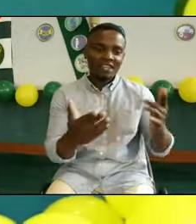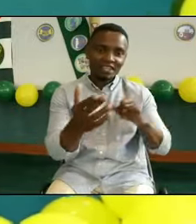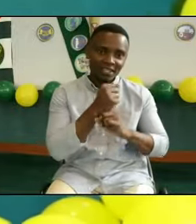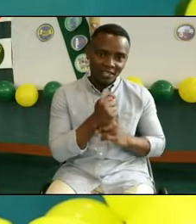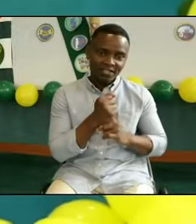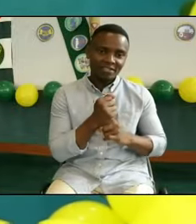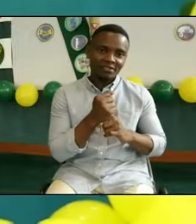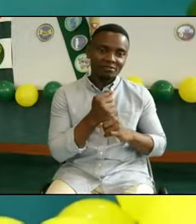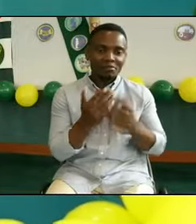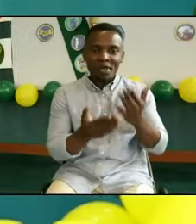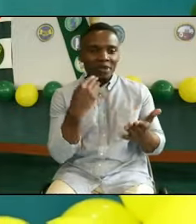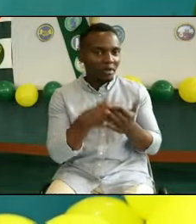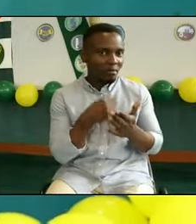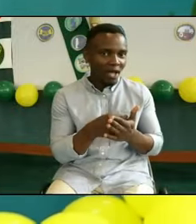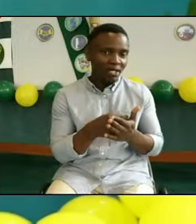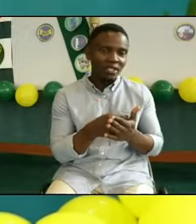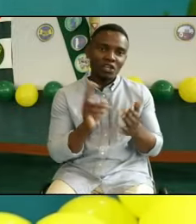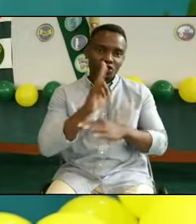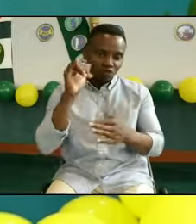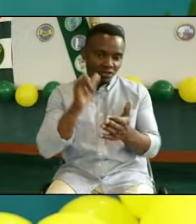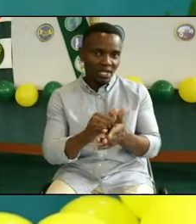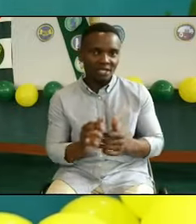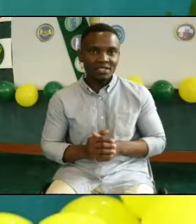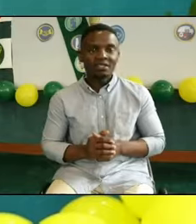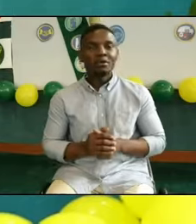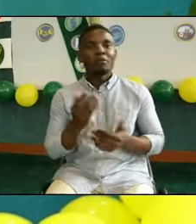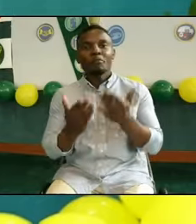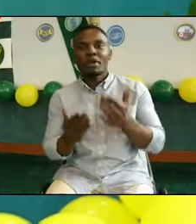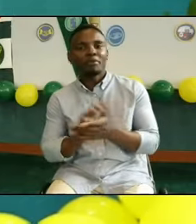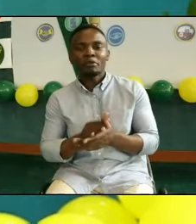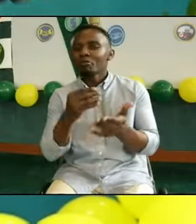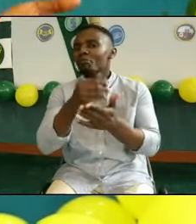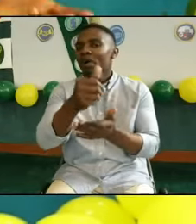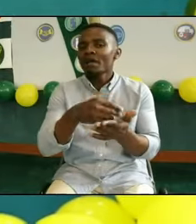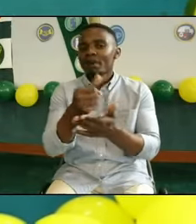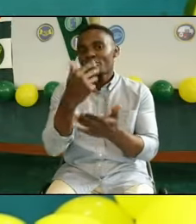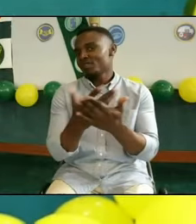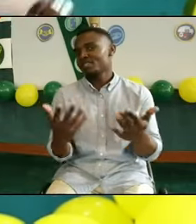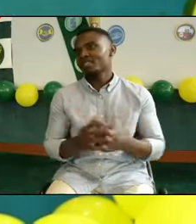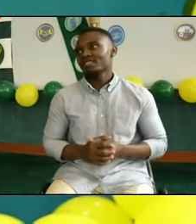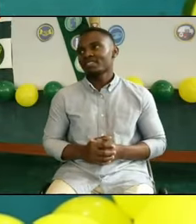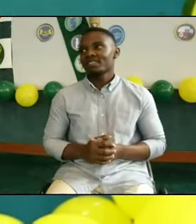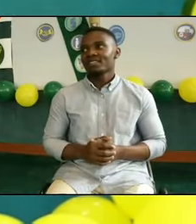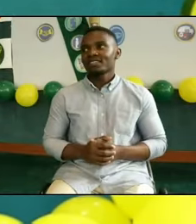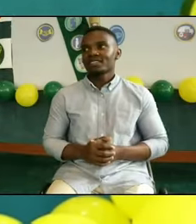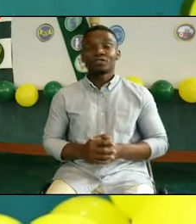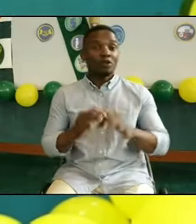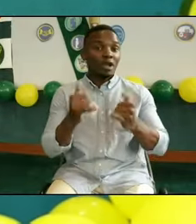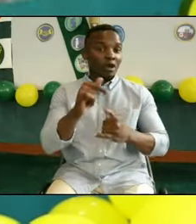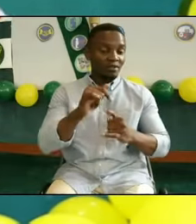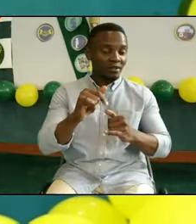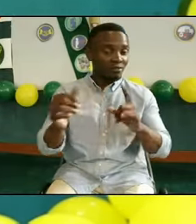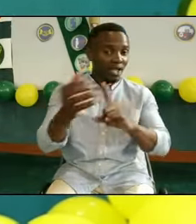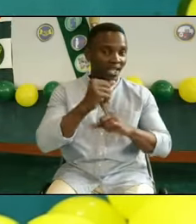spent. Either for a new shoe, either for a new shirt, either he, because you know he likes sports. So he cooked meat and